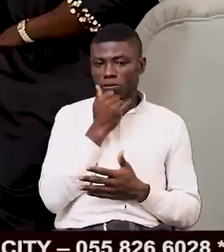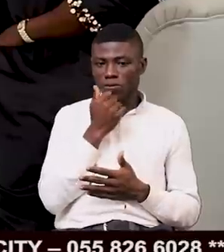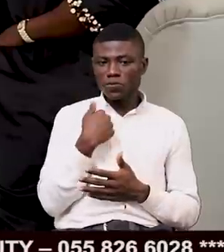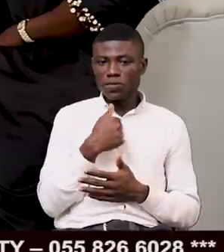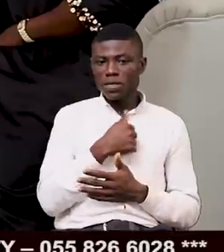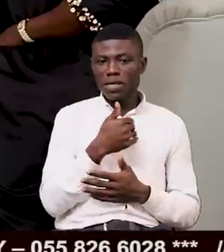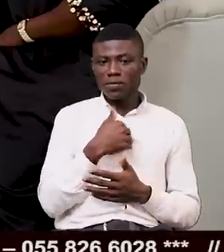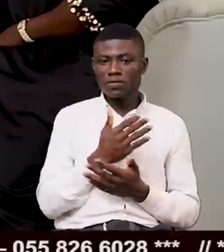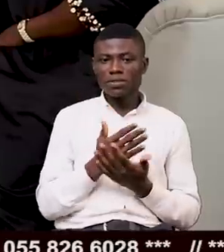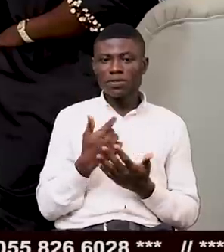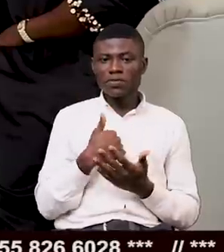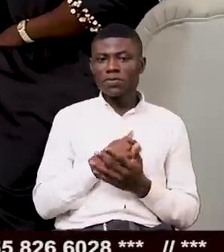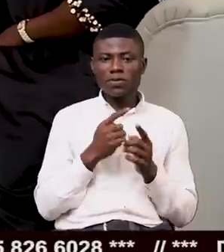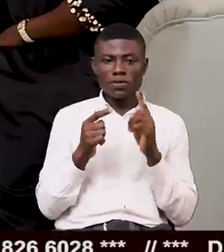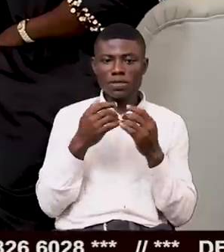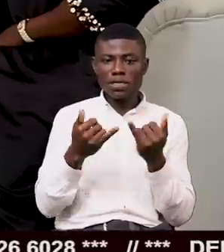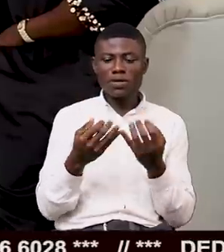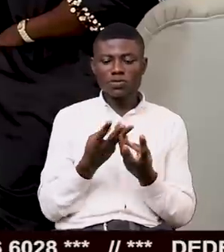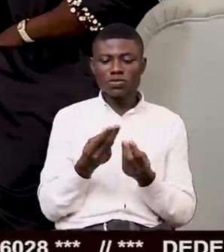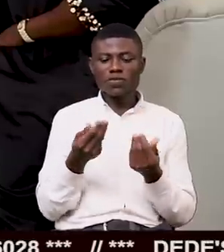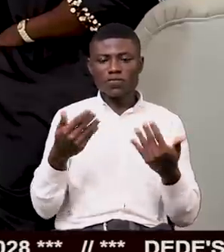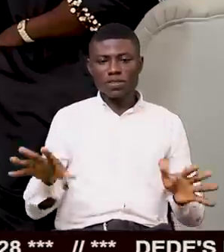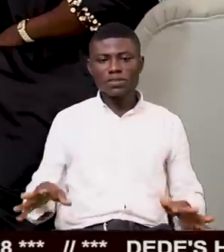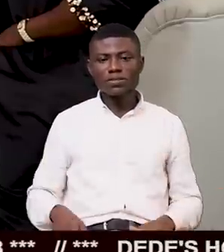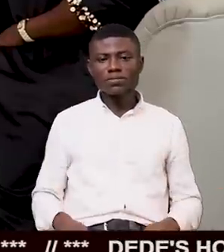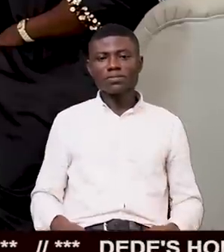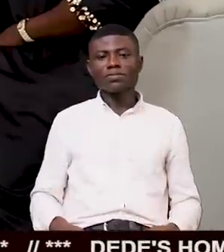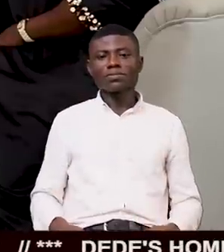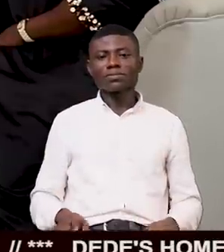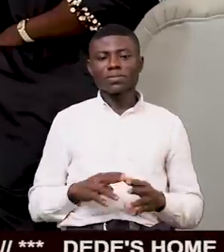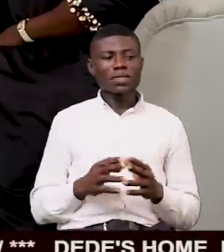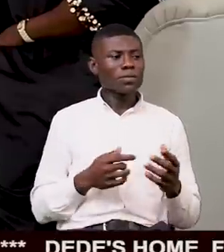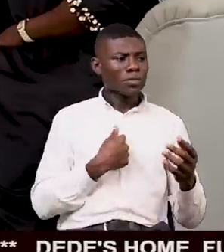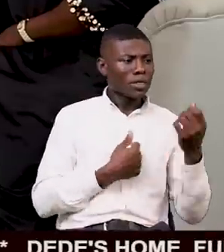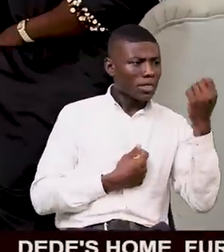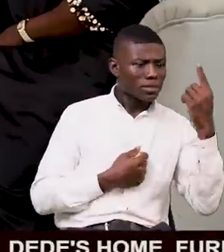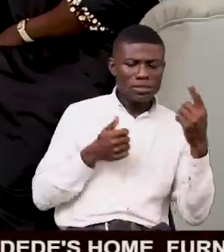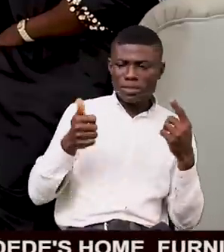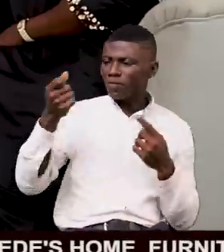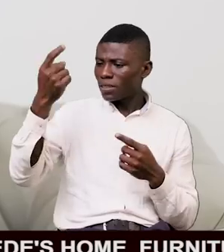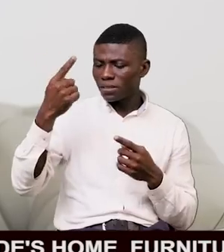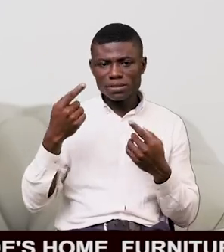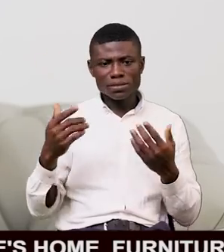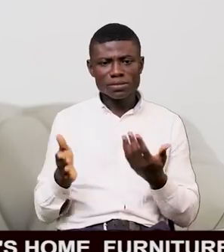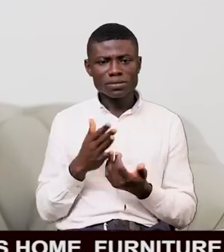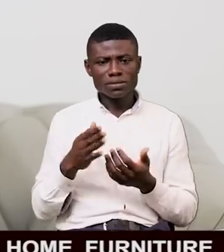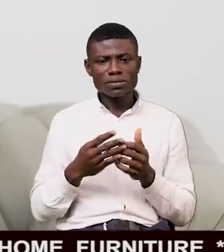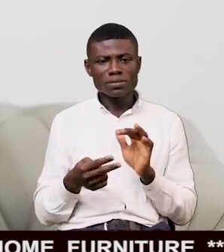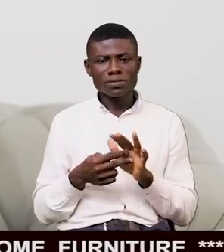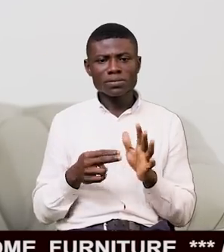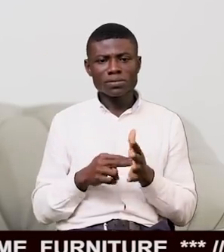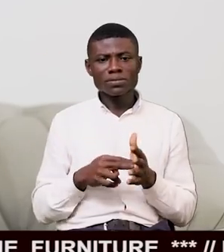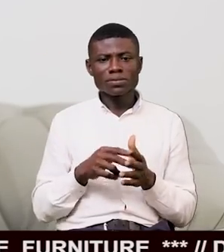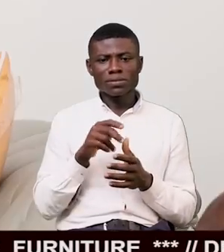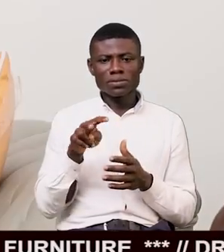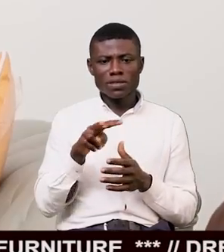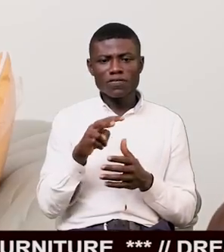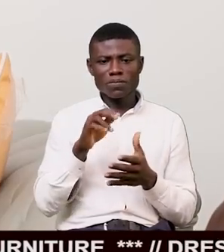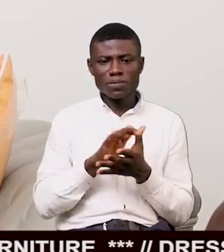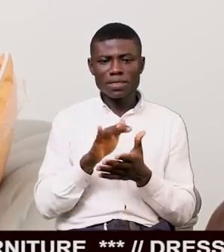se misunderstanding. E kan ya pesisi na yaduma. Na obi ati no hase na ye move on. Me nsa mu mienu ma madwen se mo be